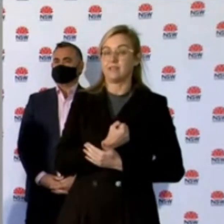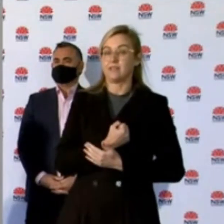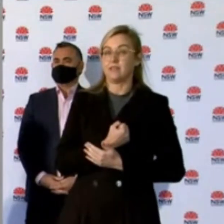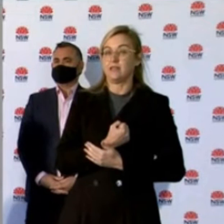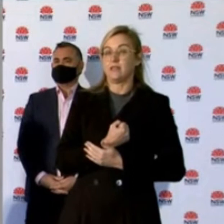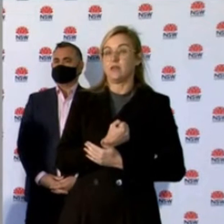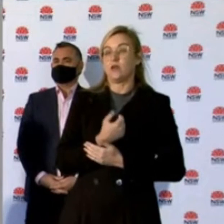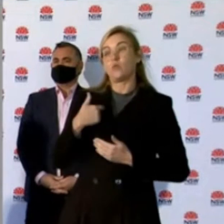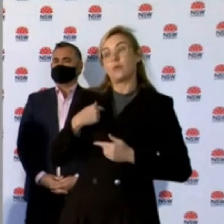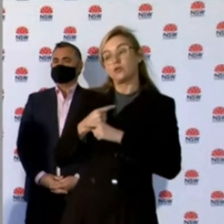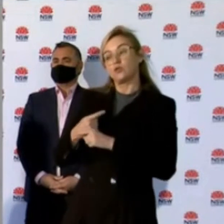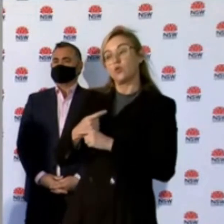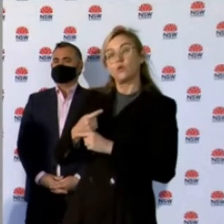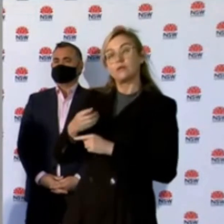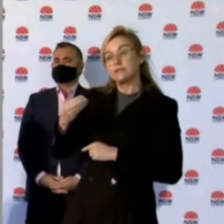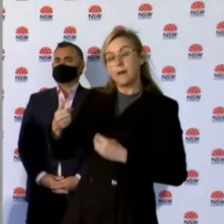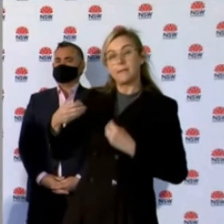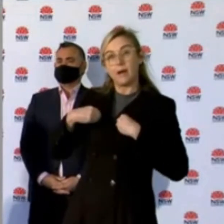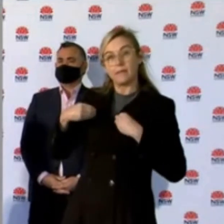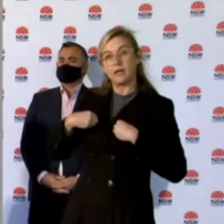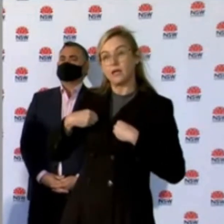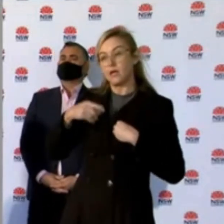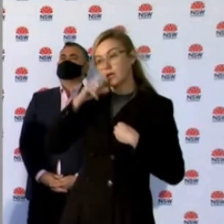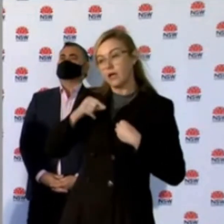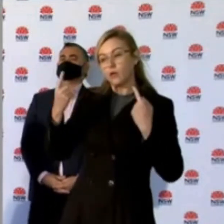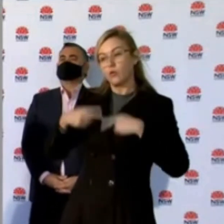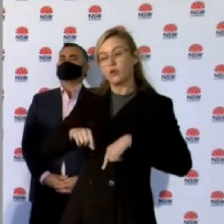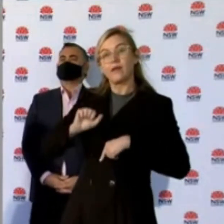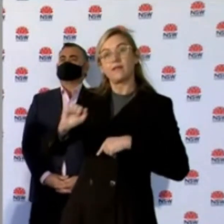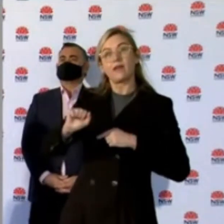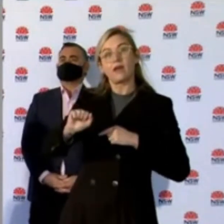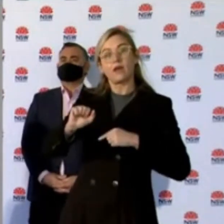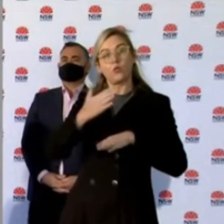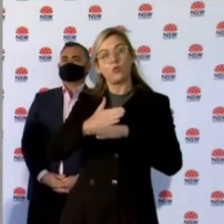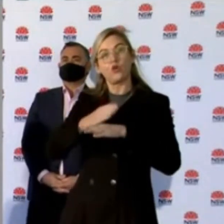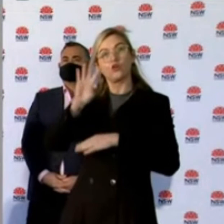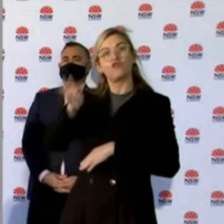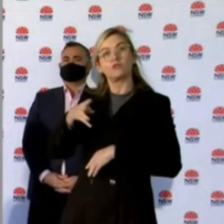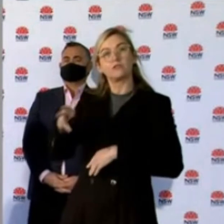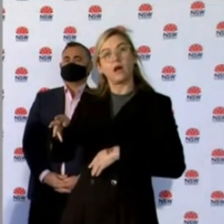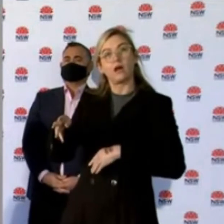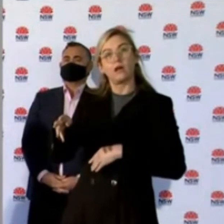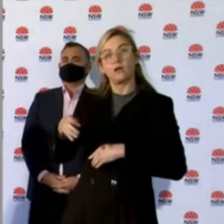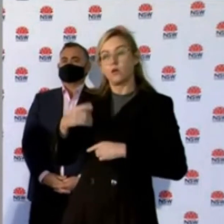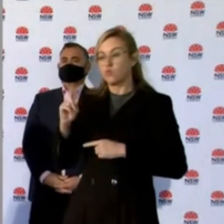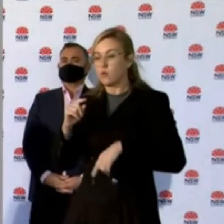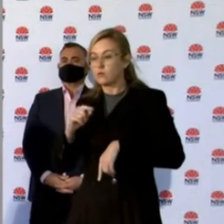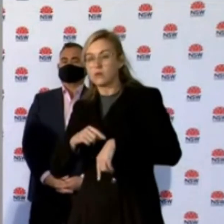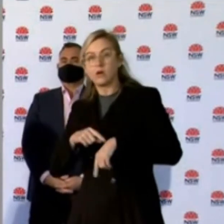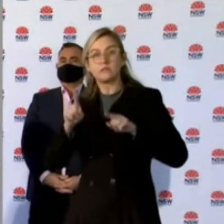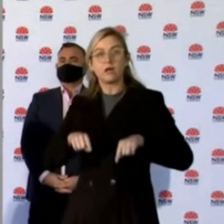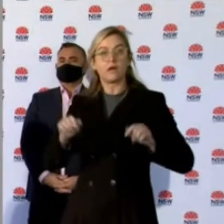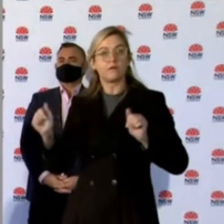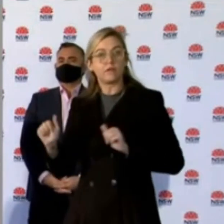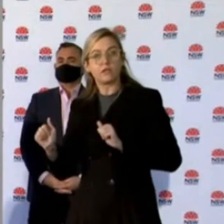know that a large part of those workforces do come from those 3 local government areas, but businesses have been really constructive and positive